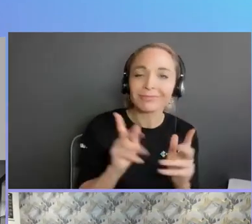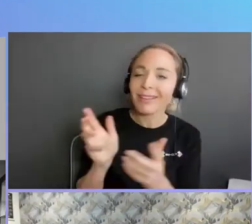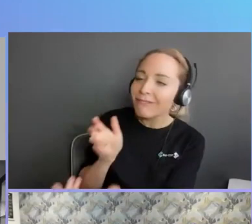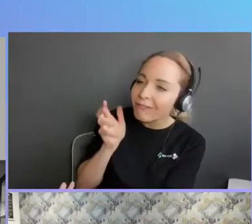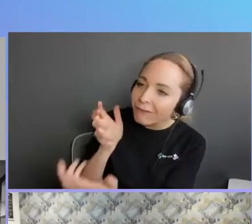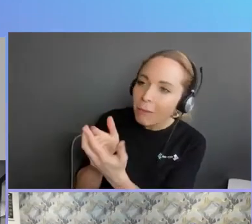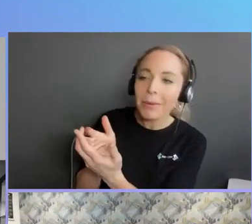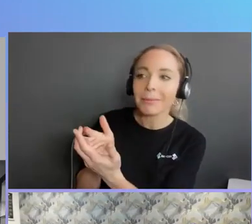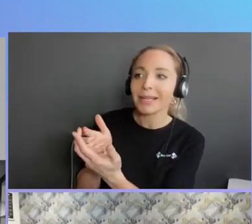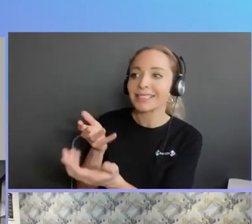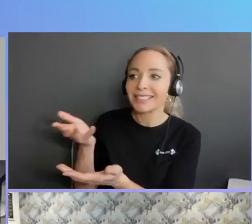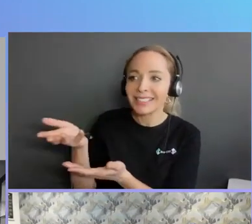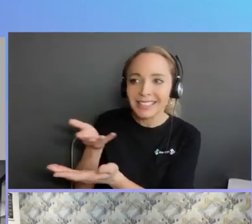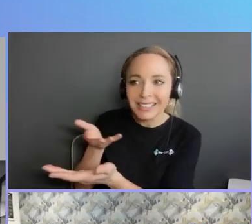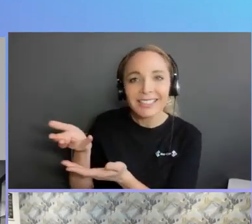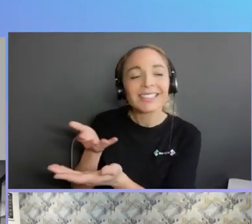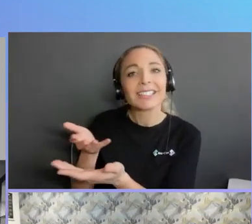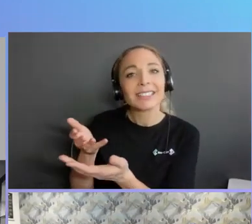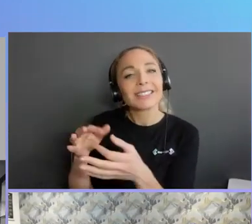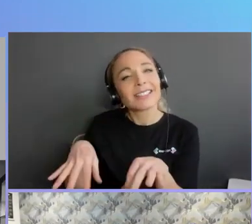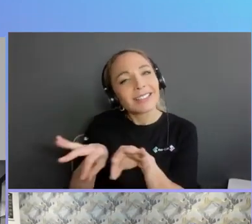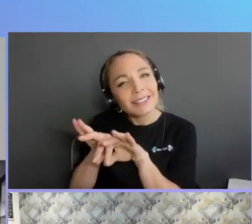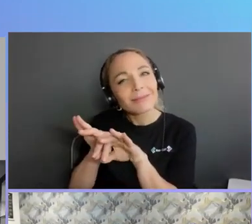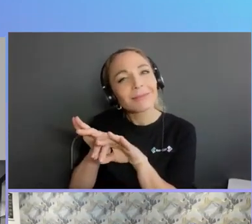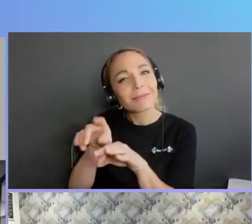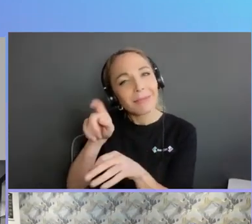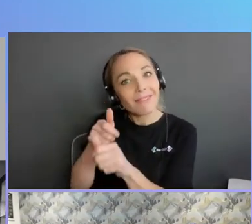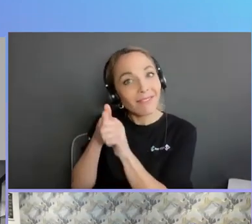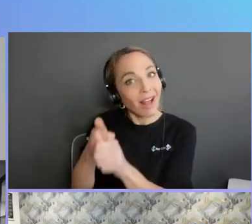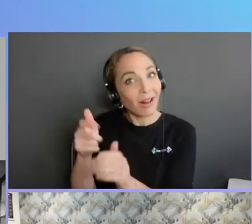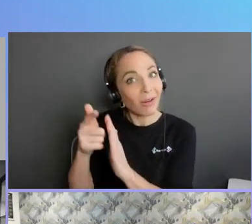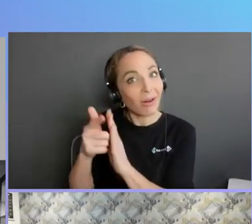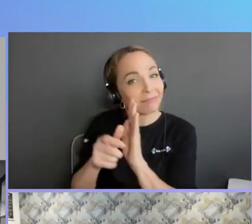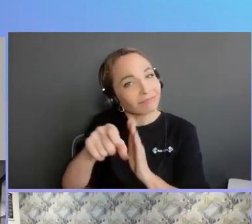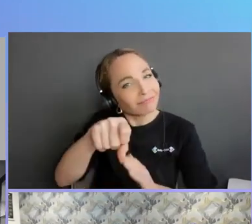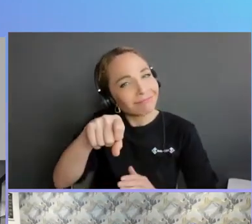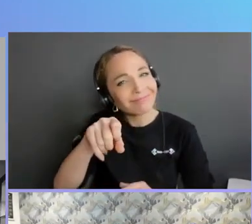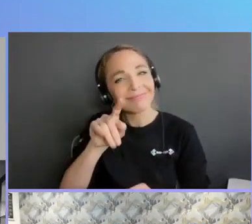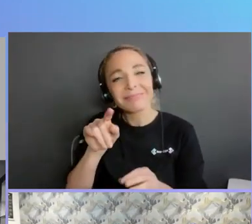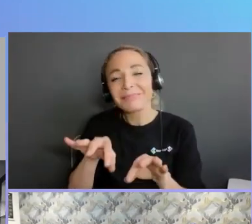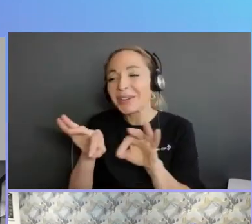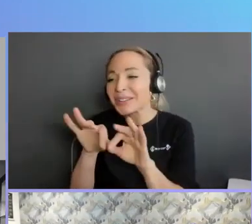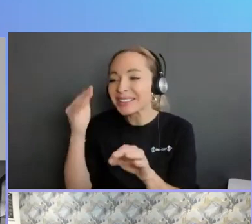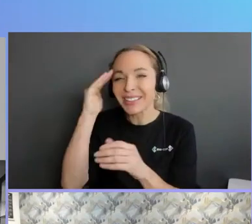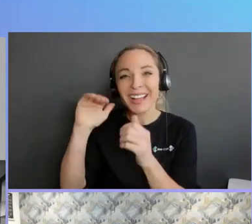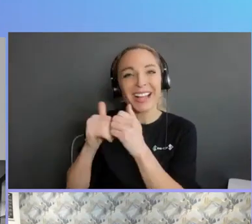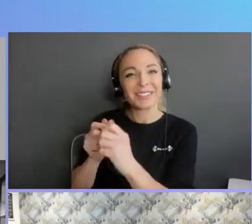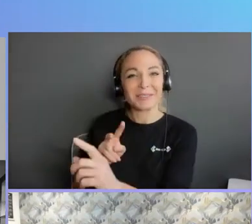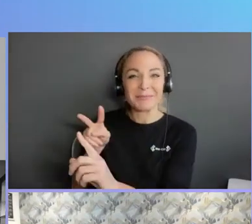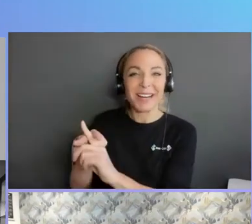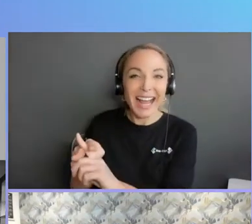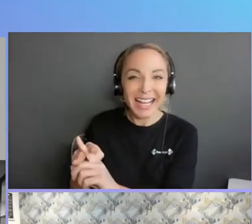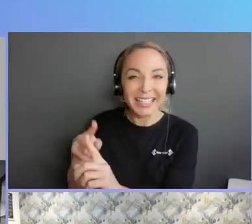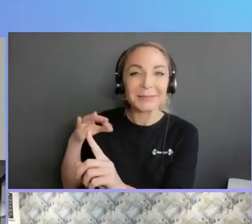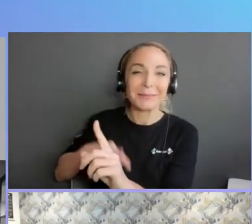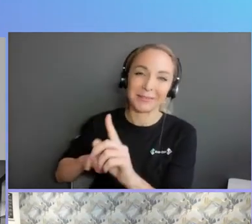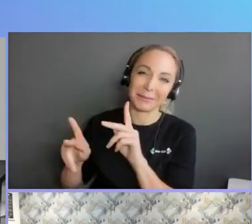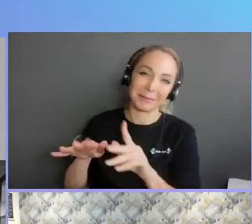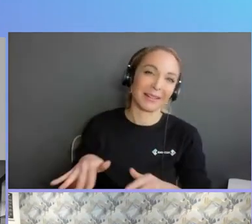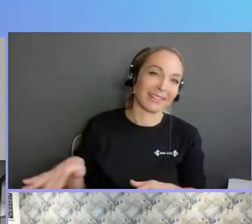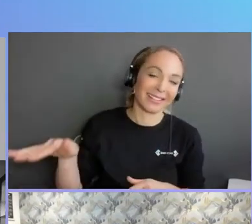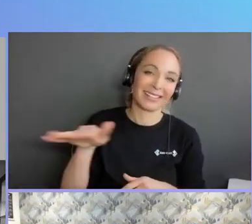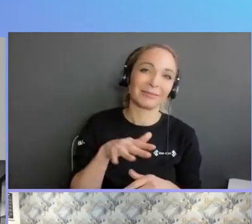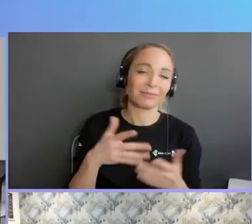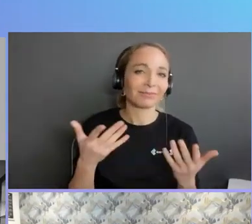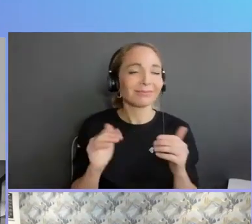conformance side, it's essential to follow the law, but it's most important to know how to apply the law to actually benefit people. So